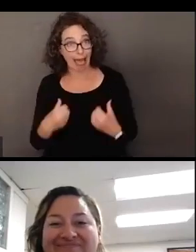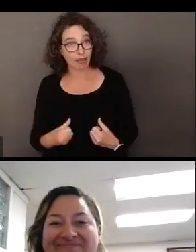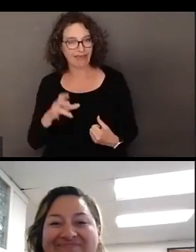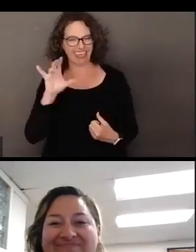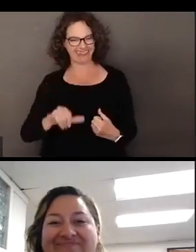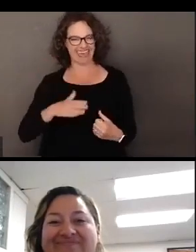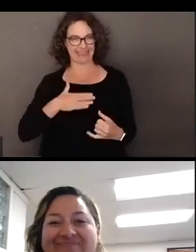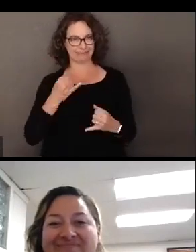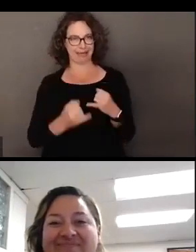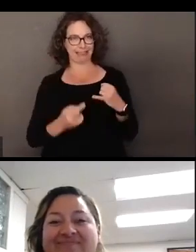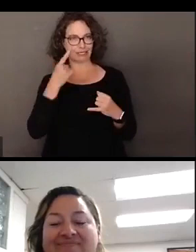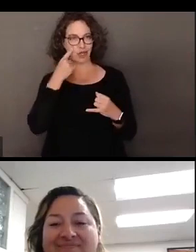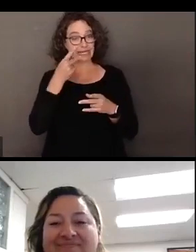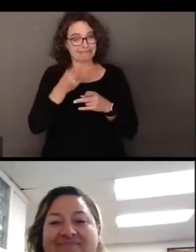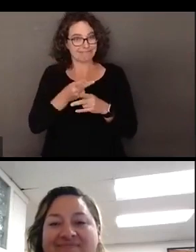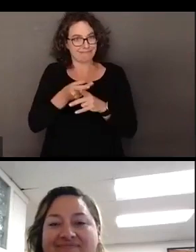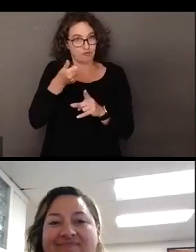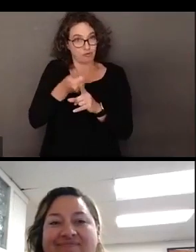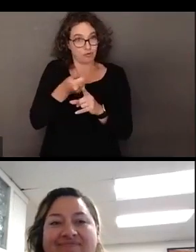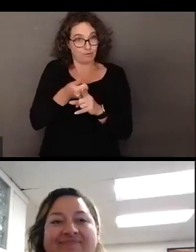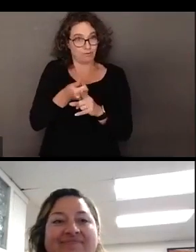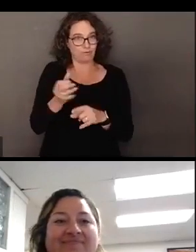is take care of yourself too.